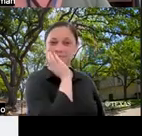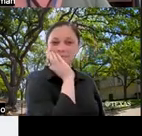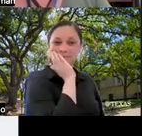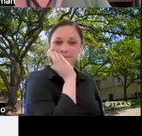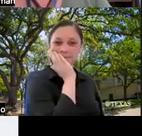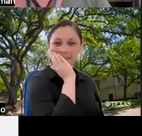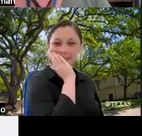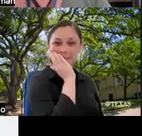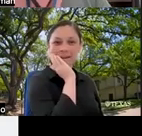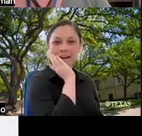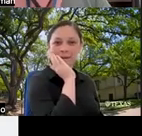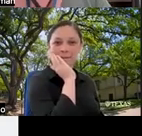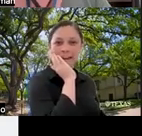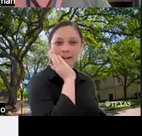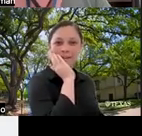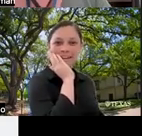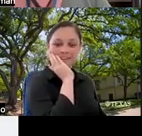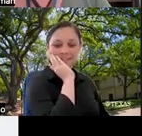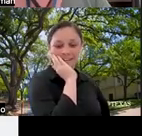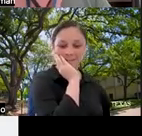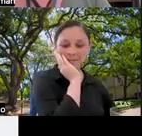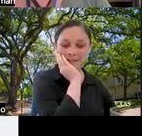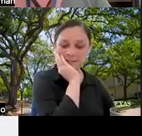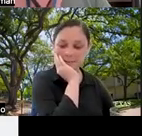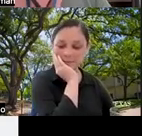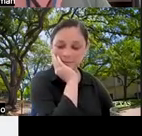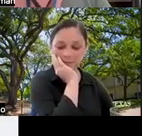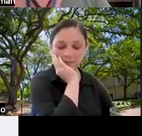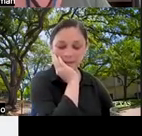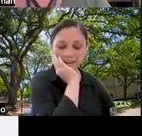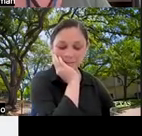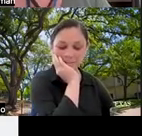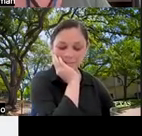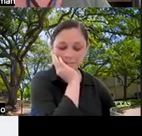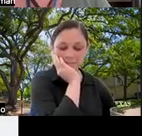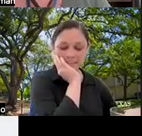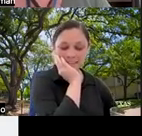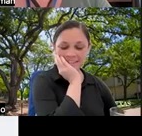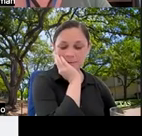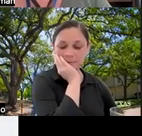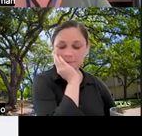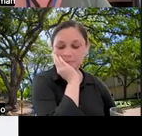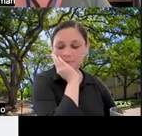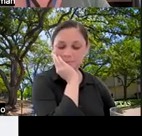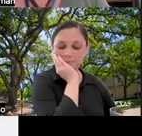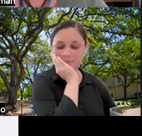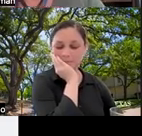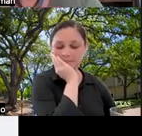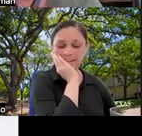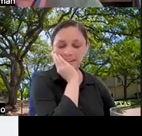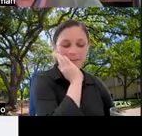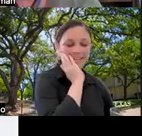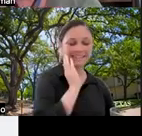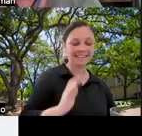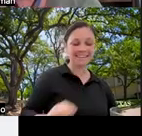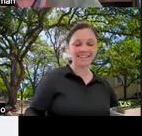I'm thinking about how we narrow down to a manageable few. So I